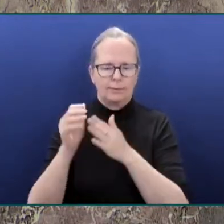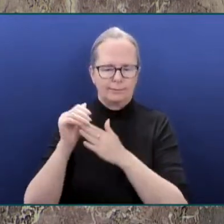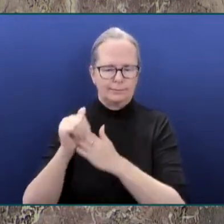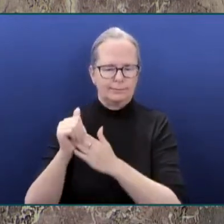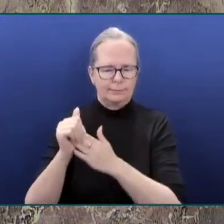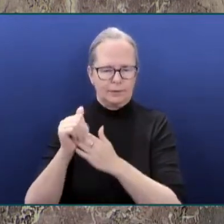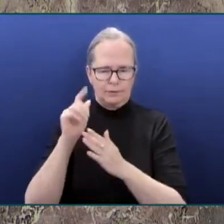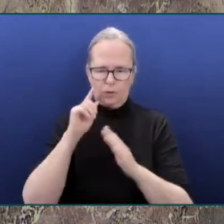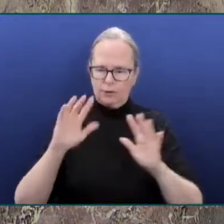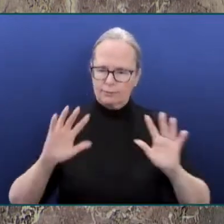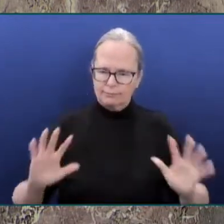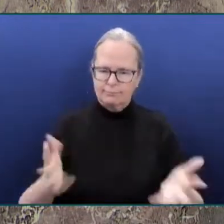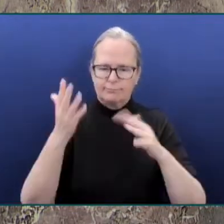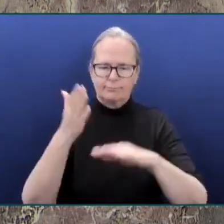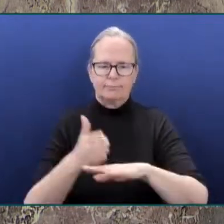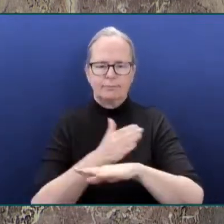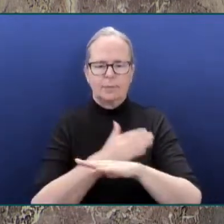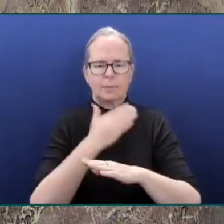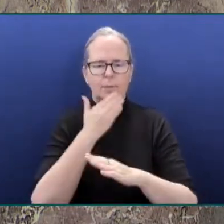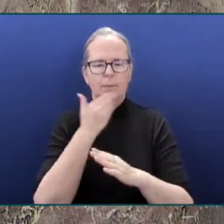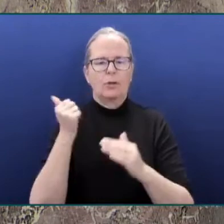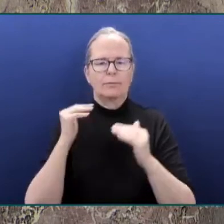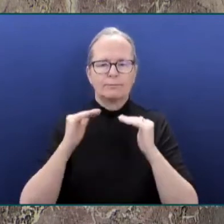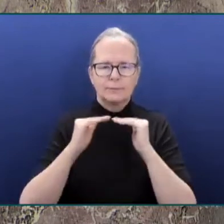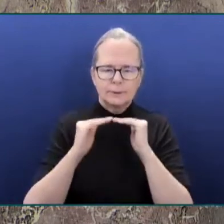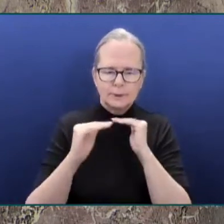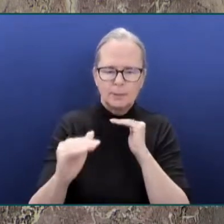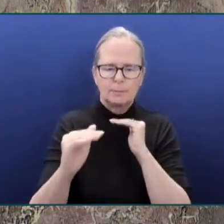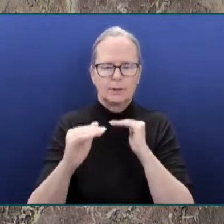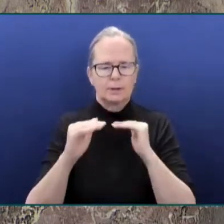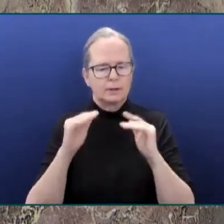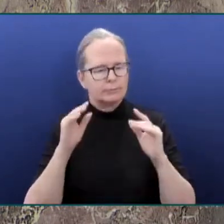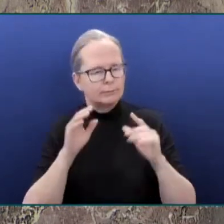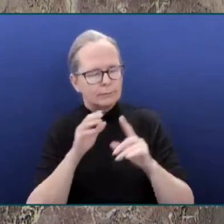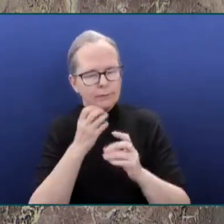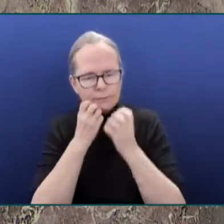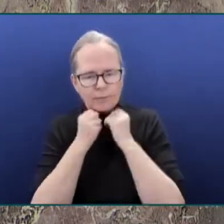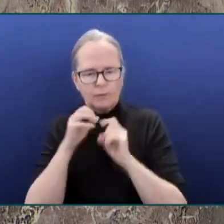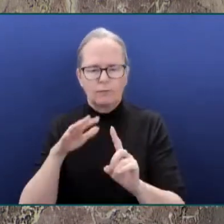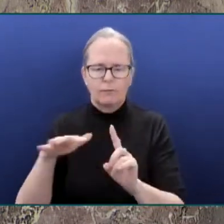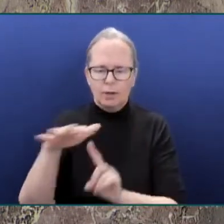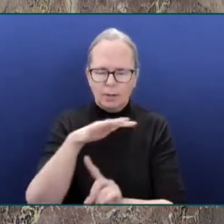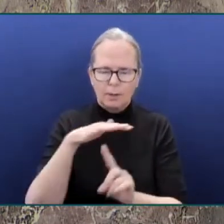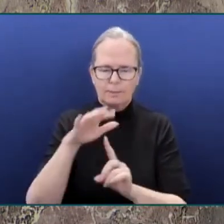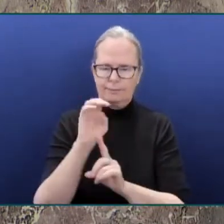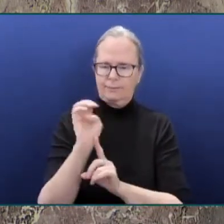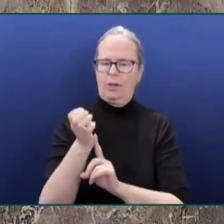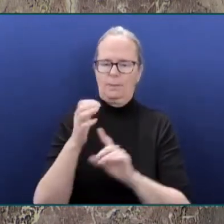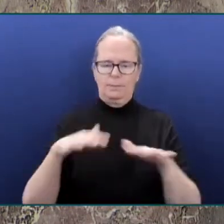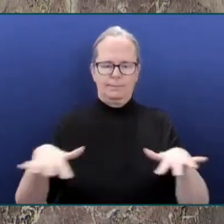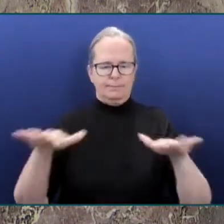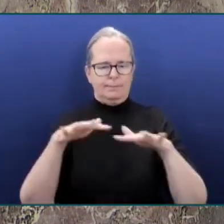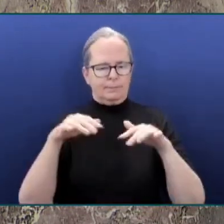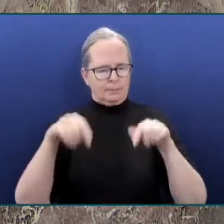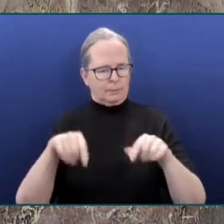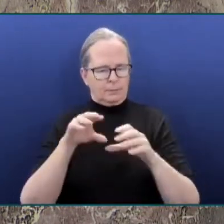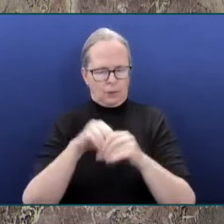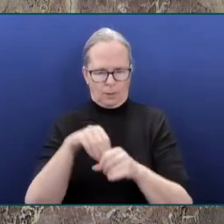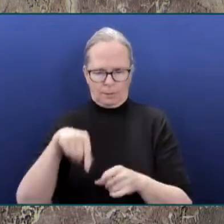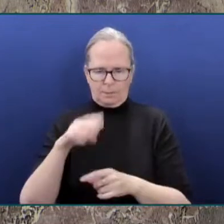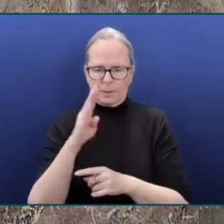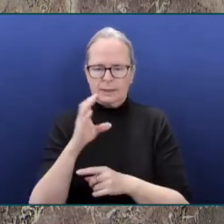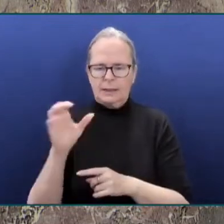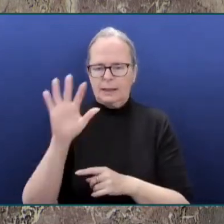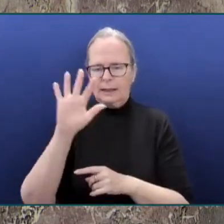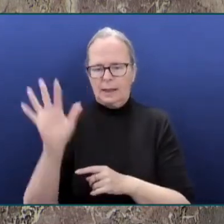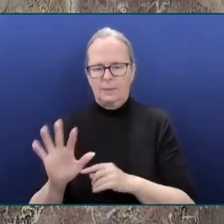support the circular economy as well as our Clean BC Plastics Action Plan. Our program serves as a model for